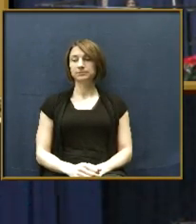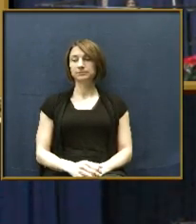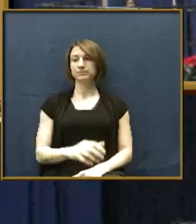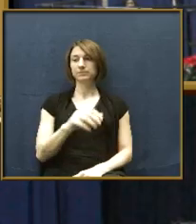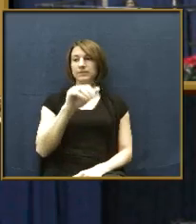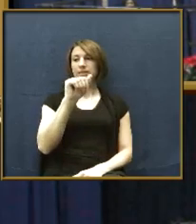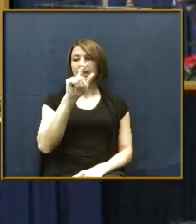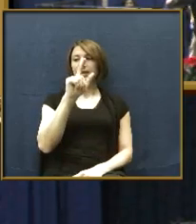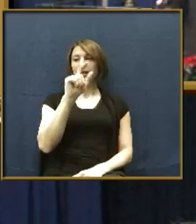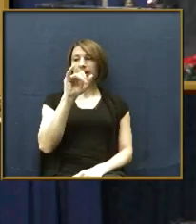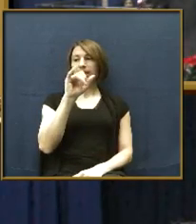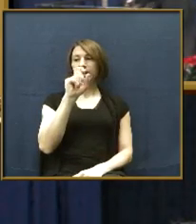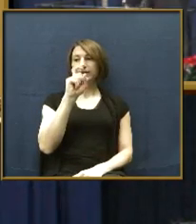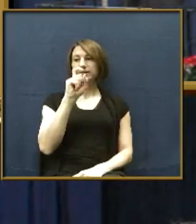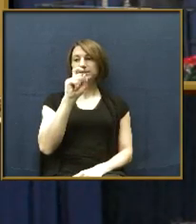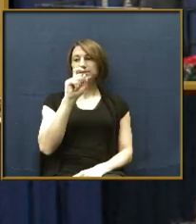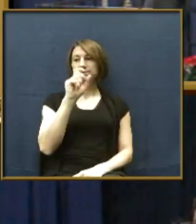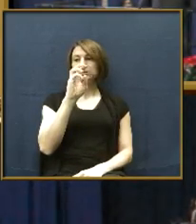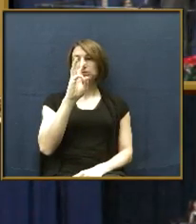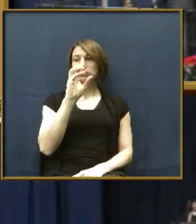Alex Papa John Woodward.